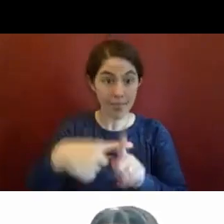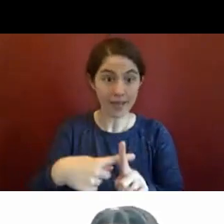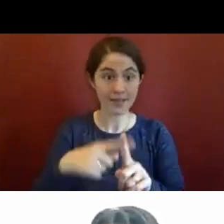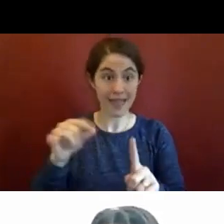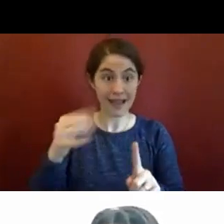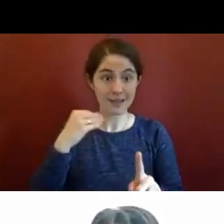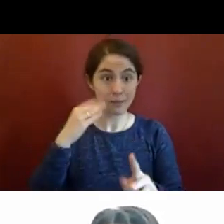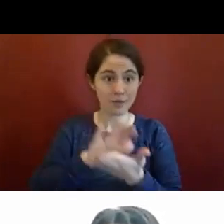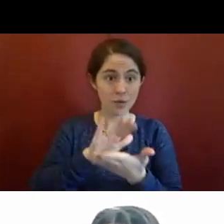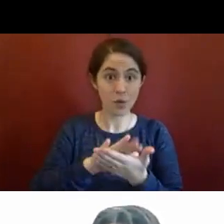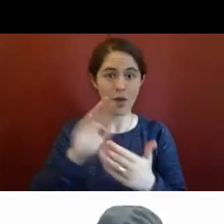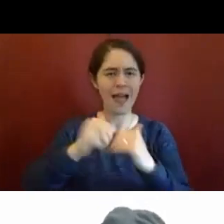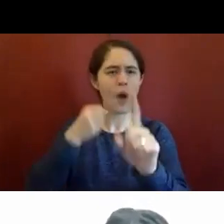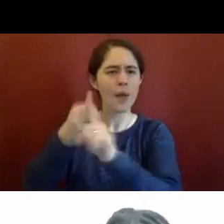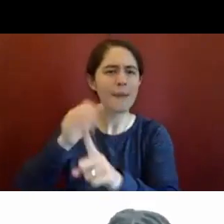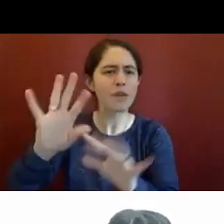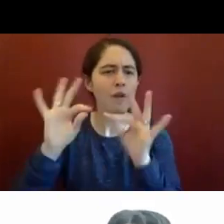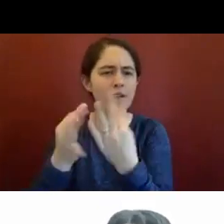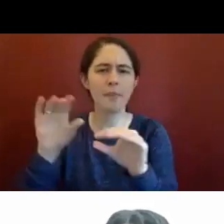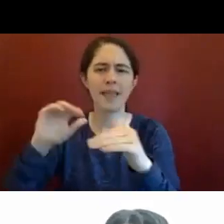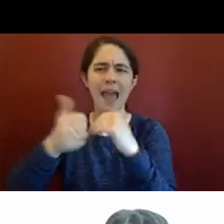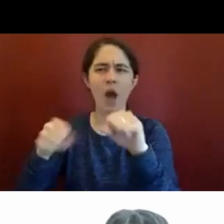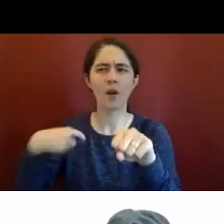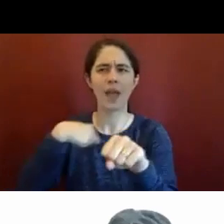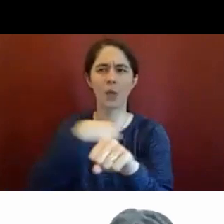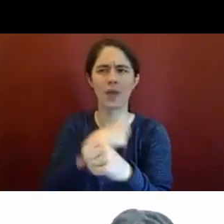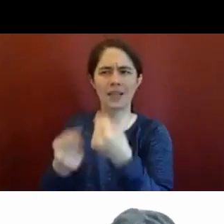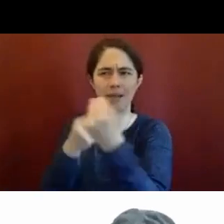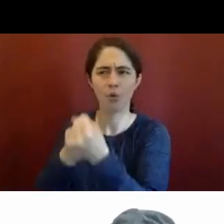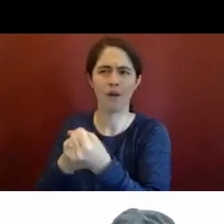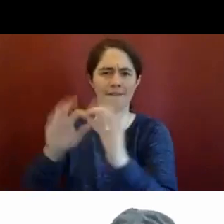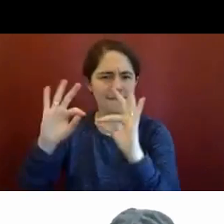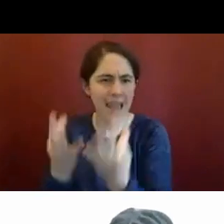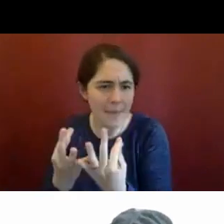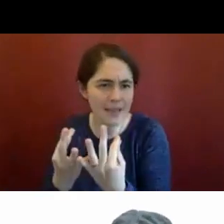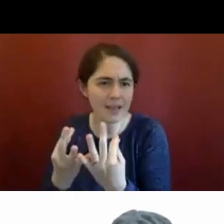think the support could look like for your families, being new to this country?